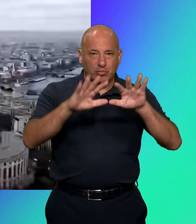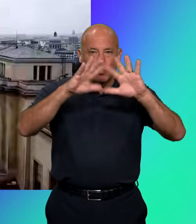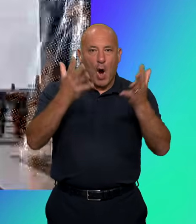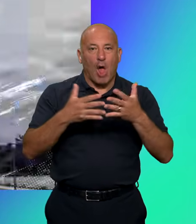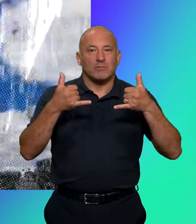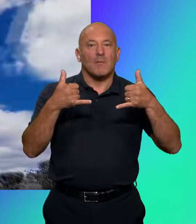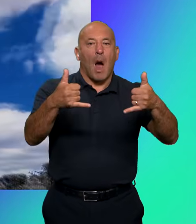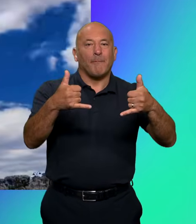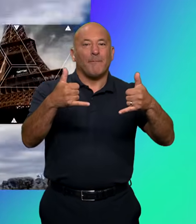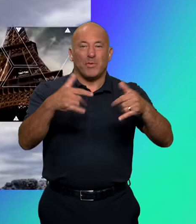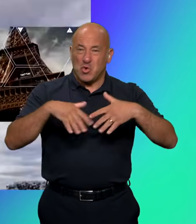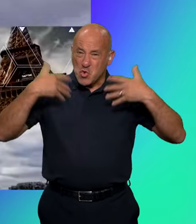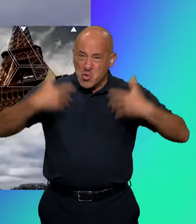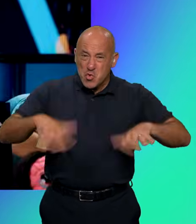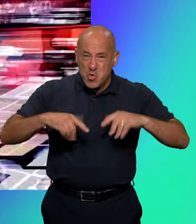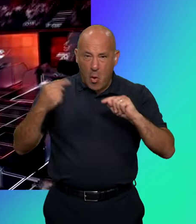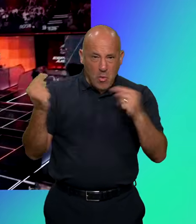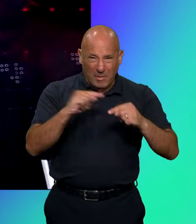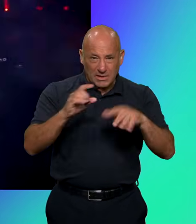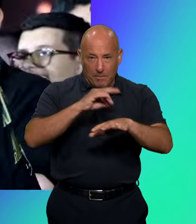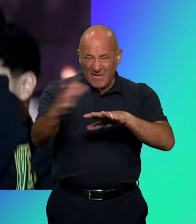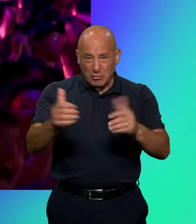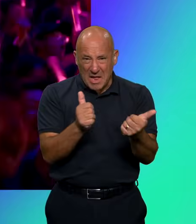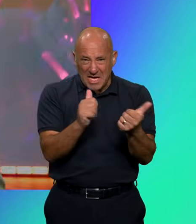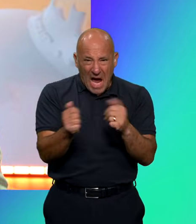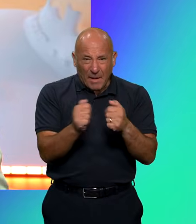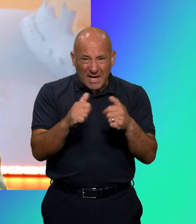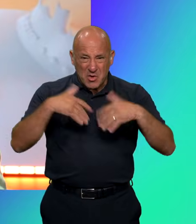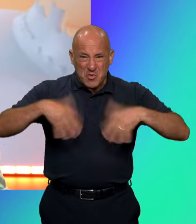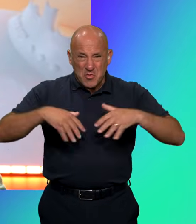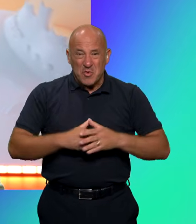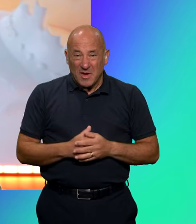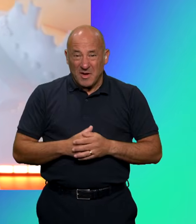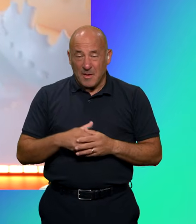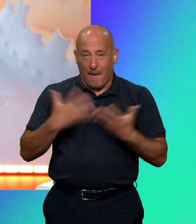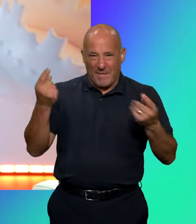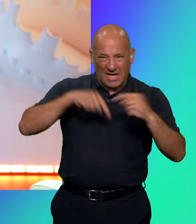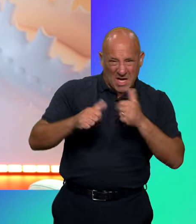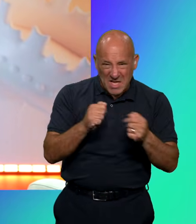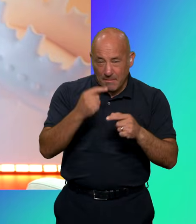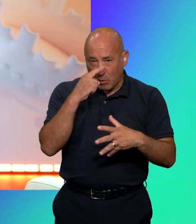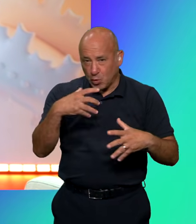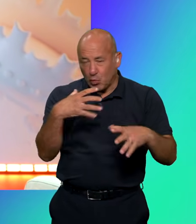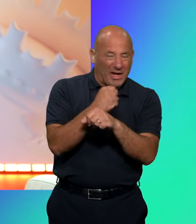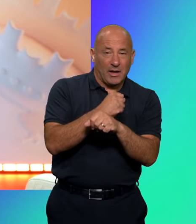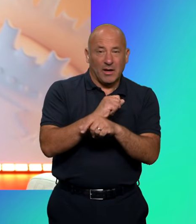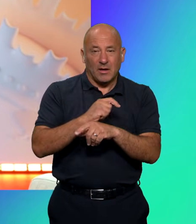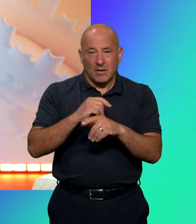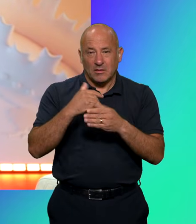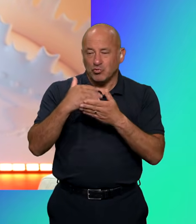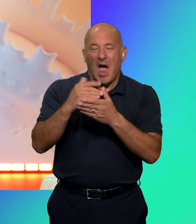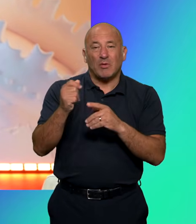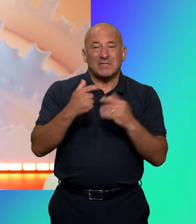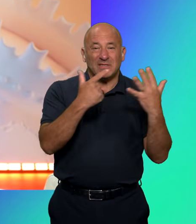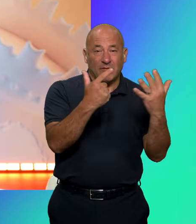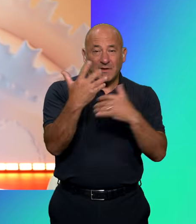of the biggest events in competitive professional gaming, where the players here have a chance of winning a share of $75